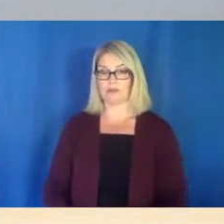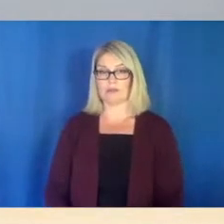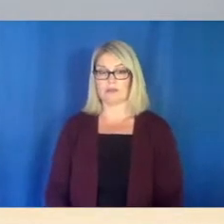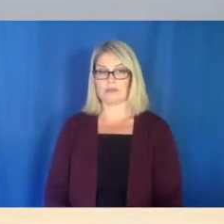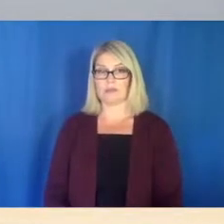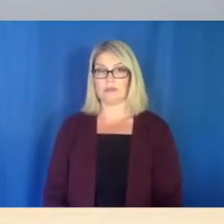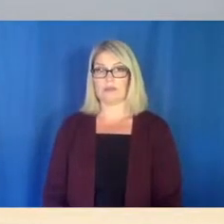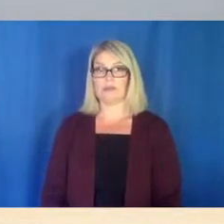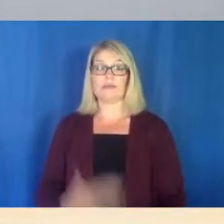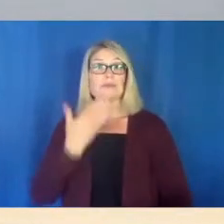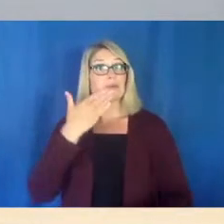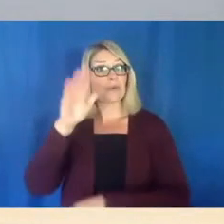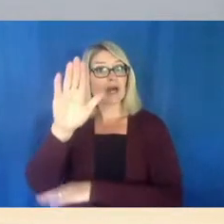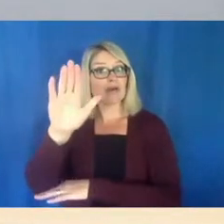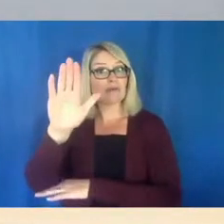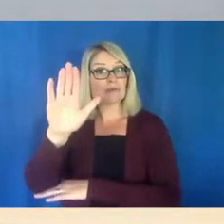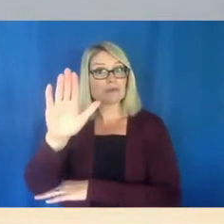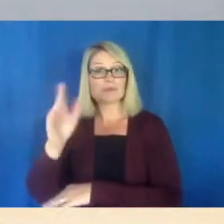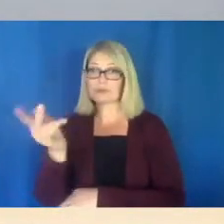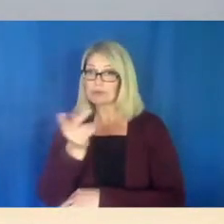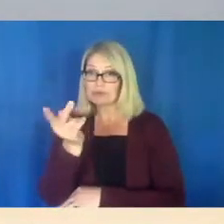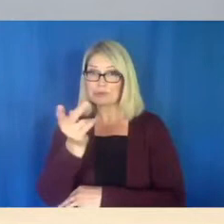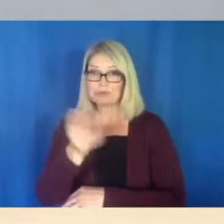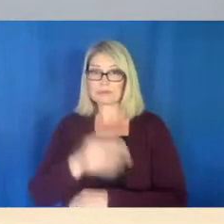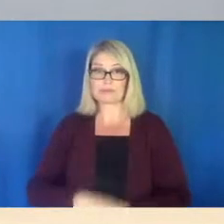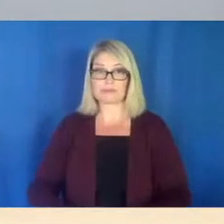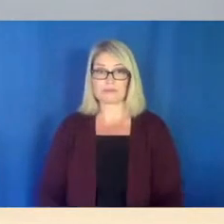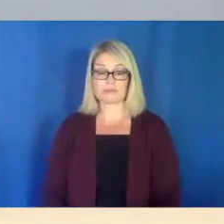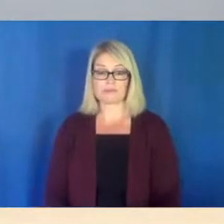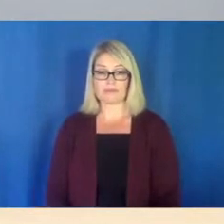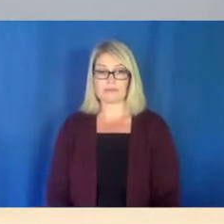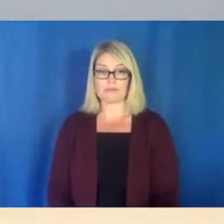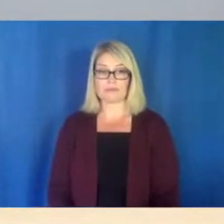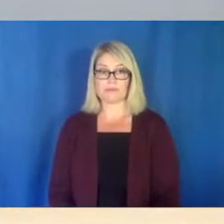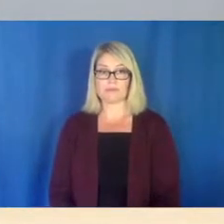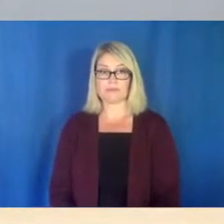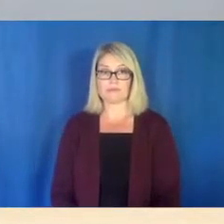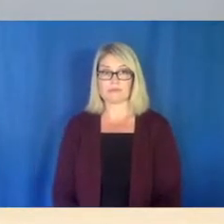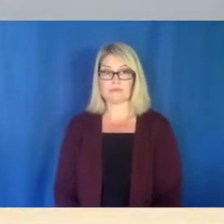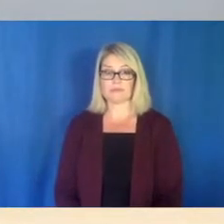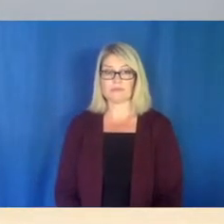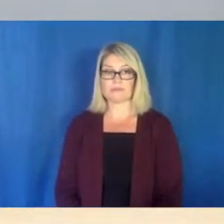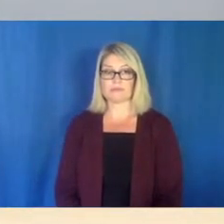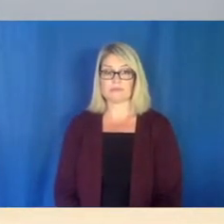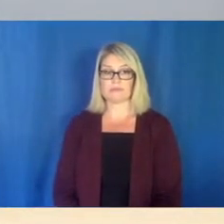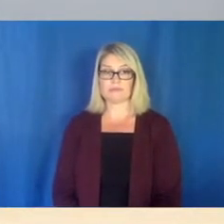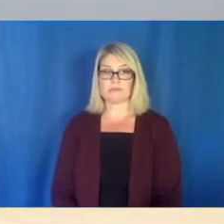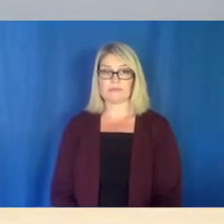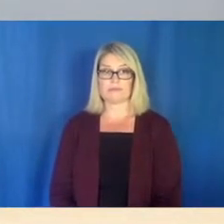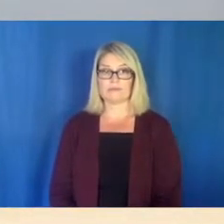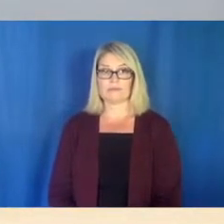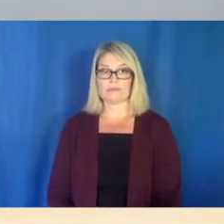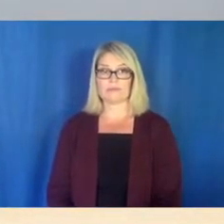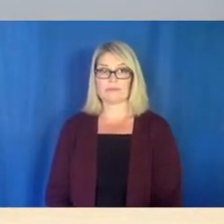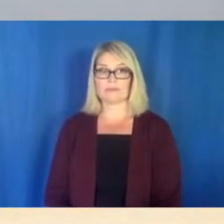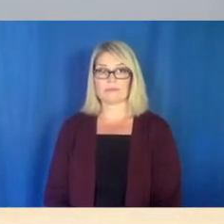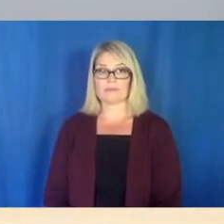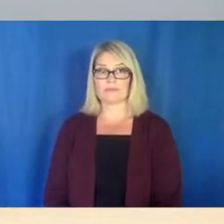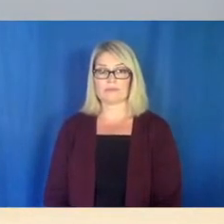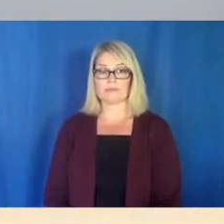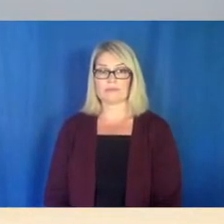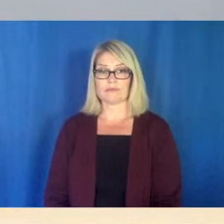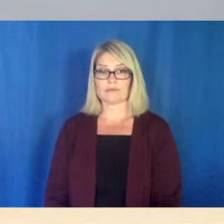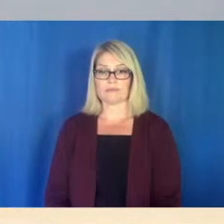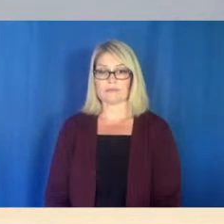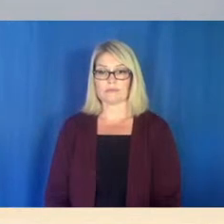Good afternoon, Premier King and Dr. Morrison. Always great to talk. Just wondering, in terms of, it sounds like we're doing a